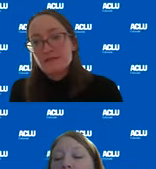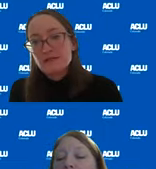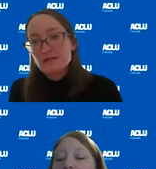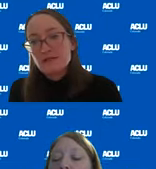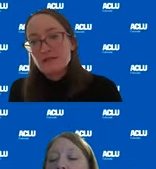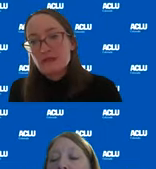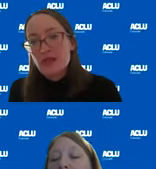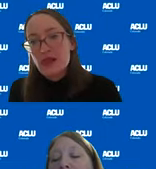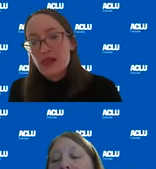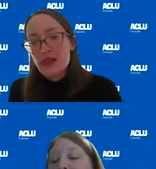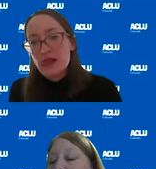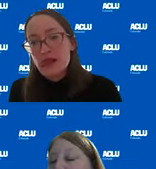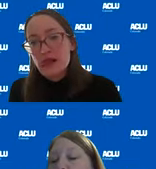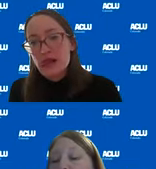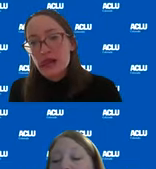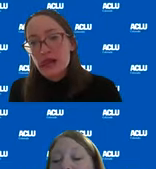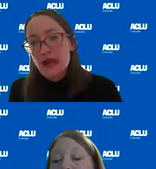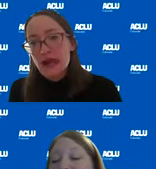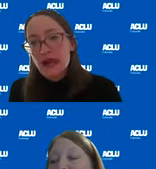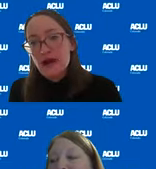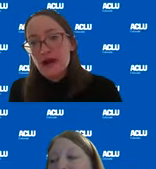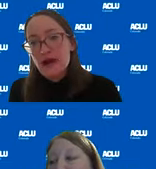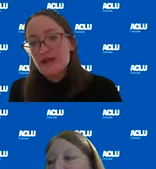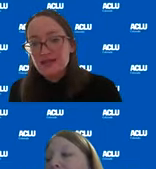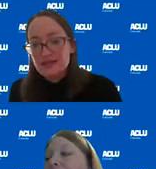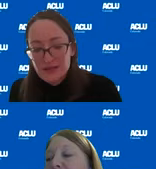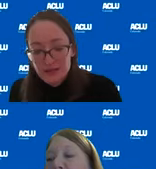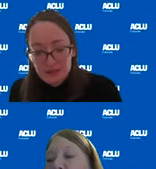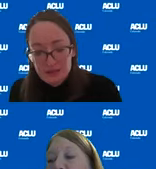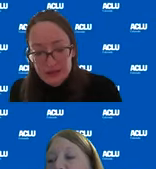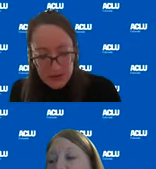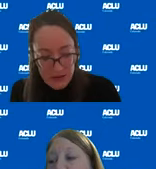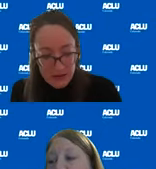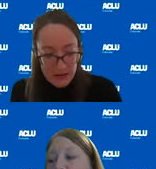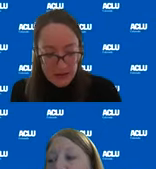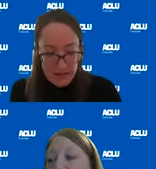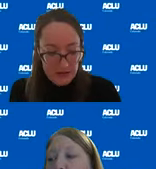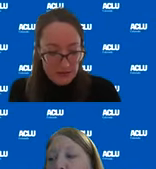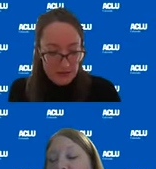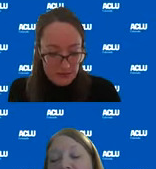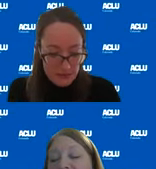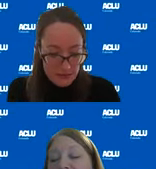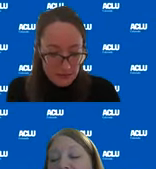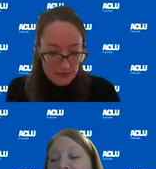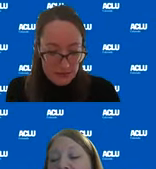party is more, helped by mail-in voting, and